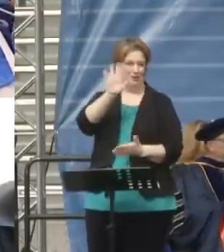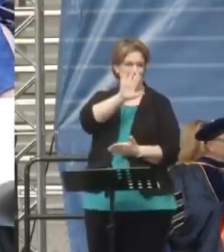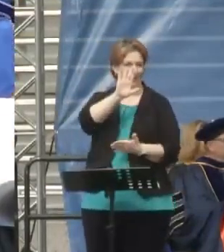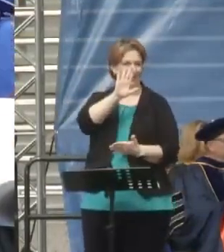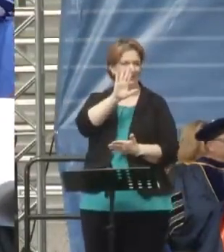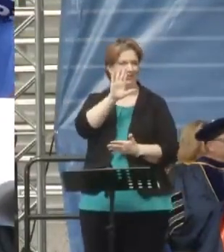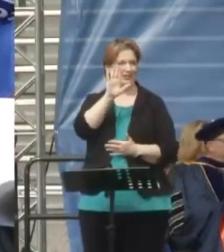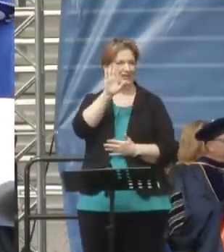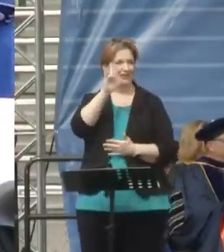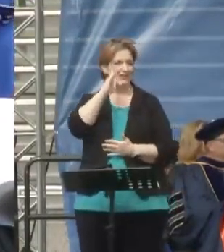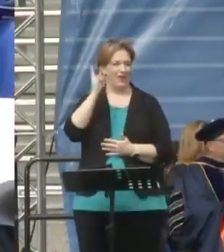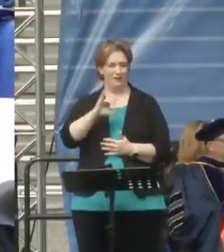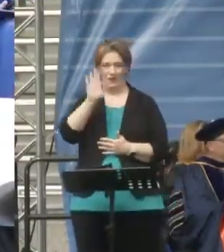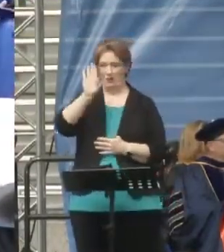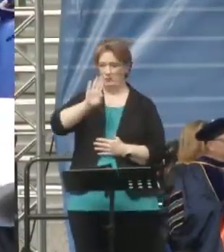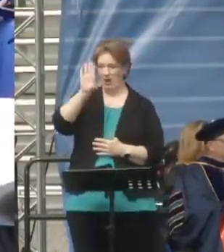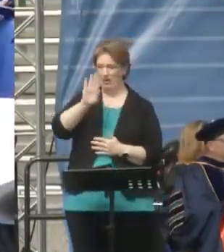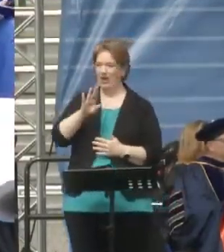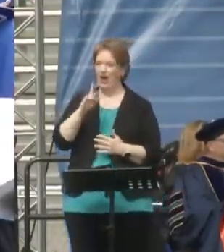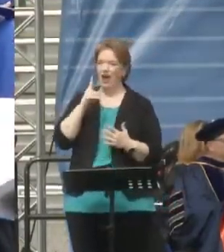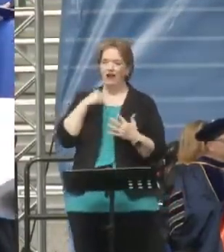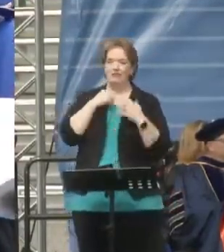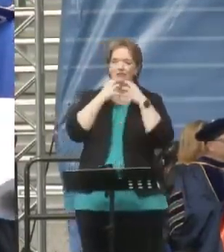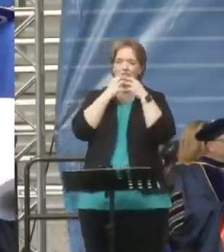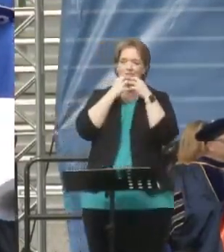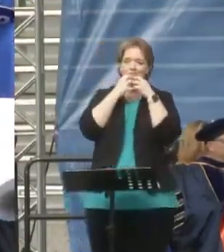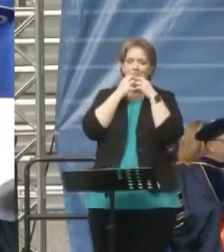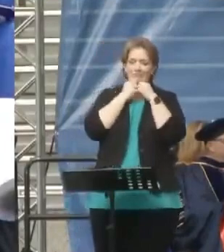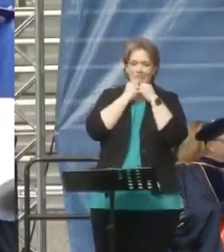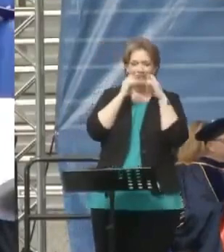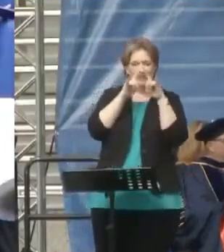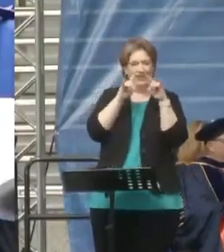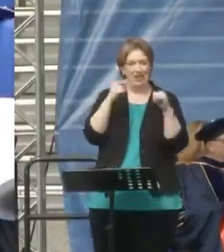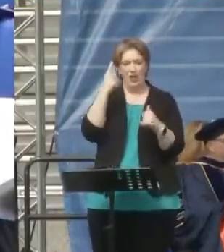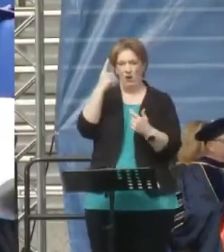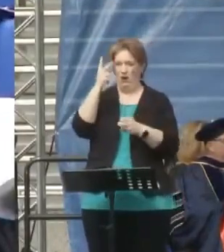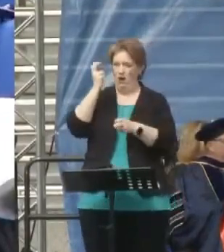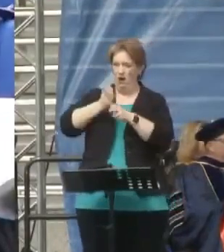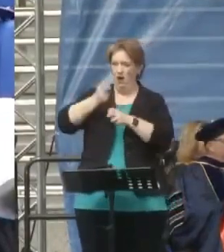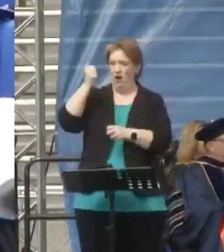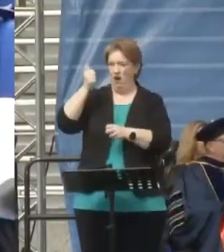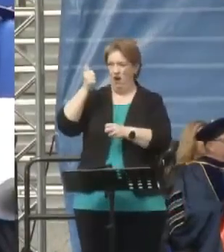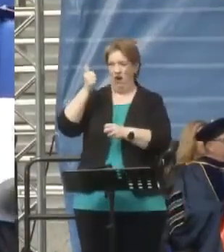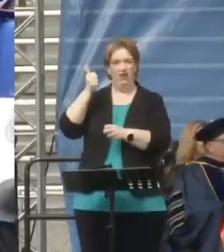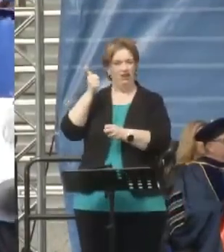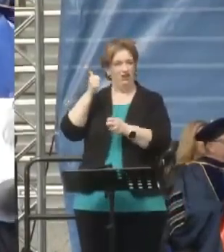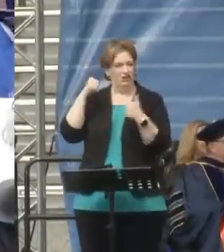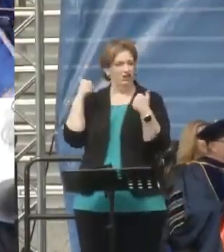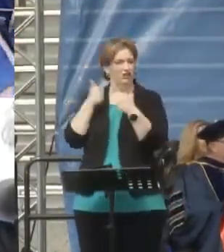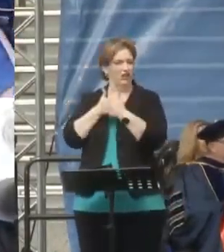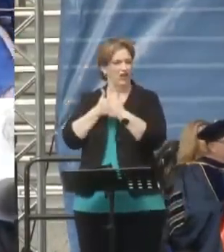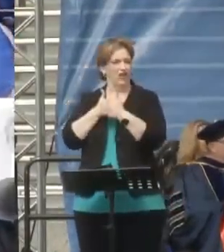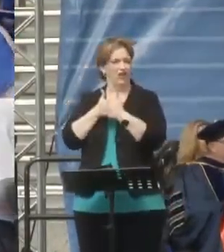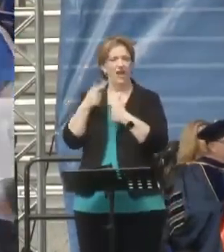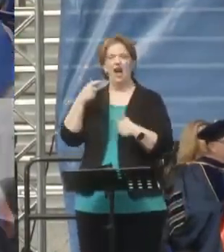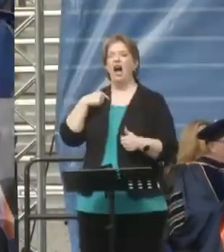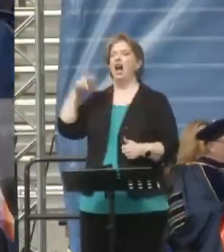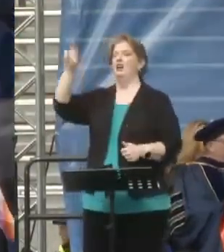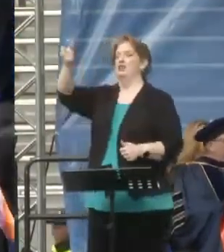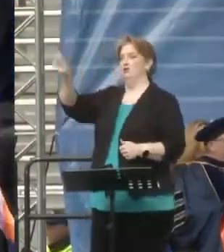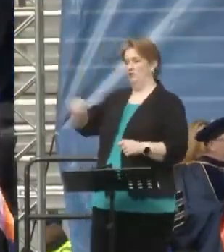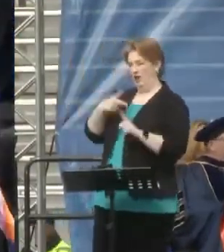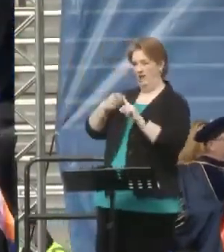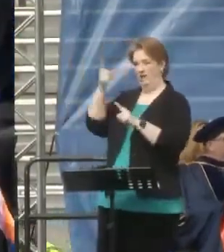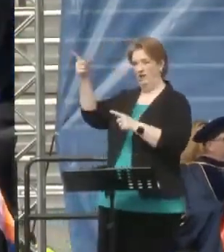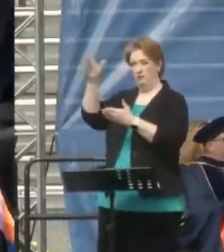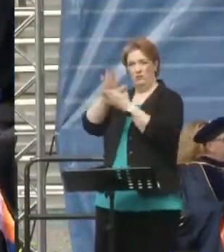was one of the most challenging times in my life. I arrived at the university as a transfer student from India.